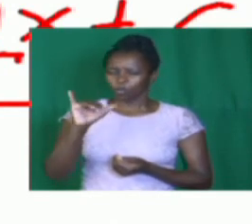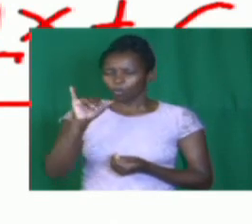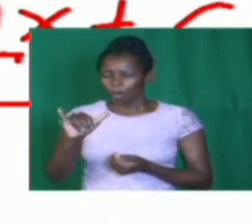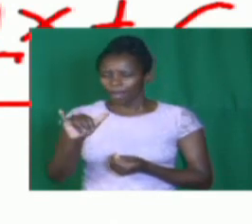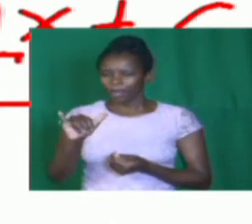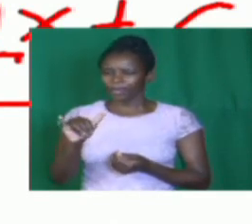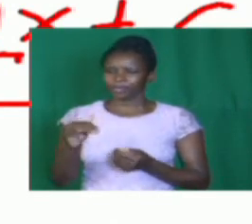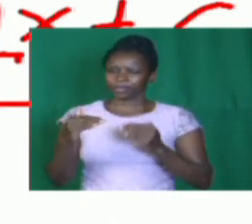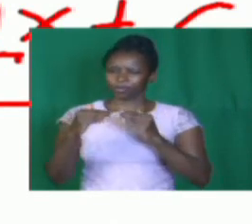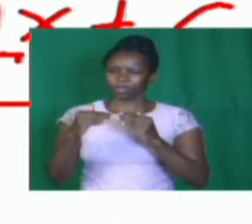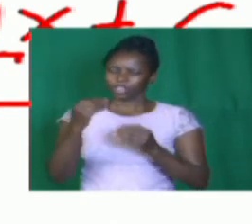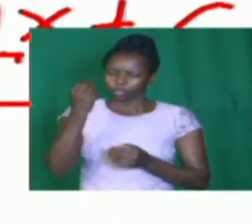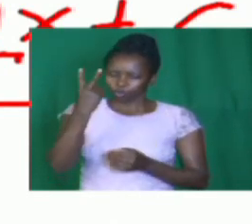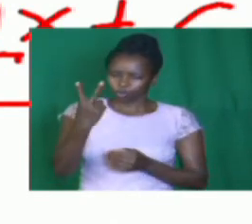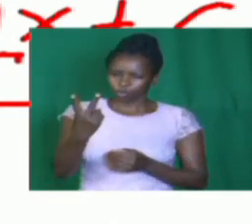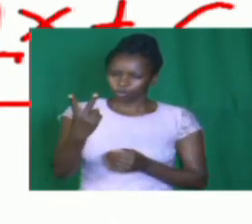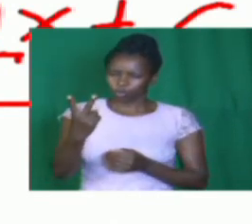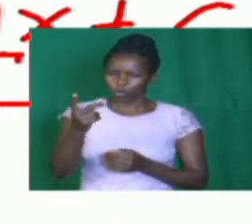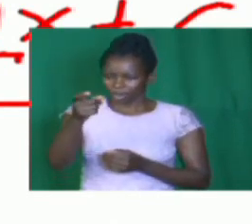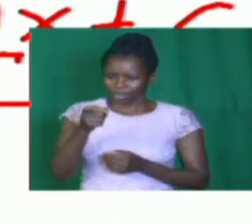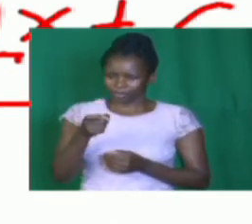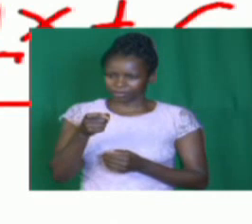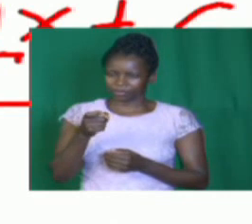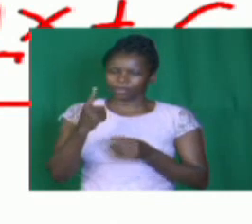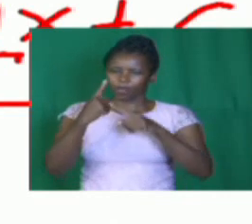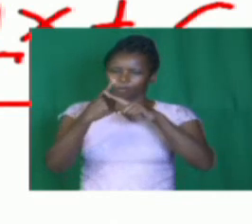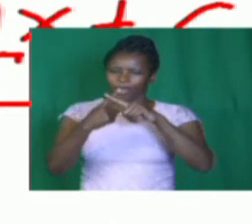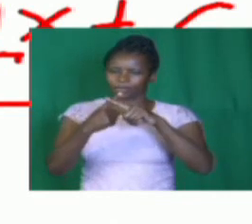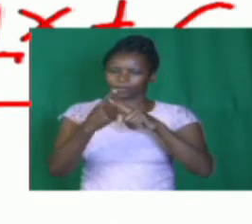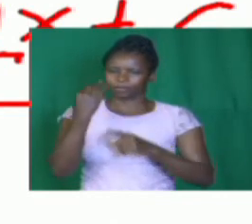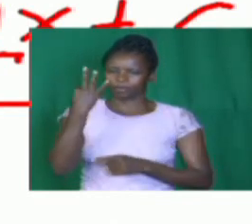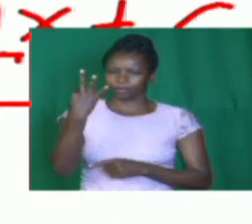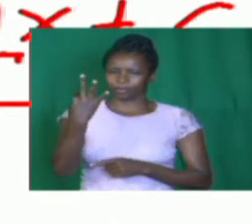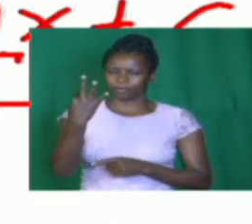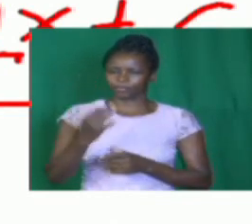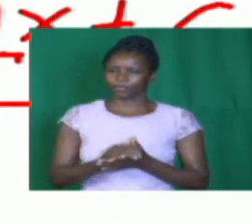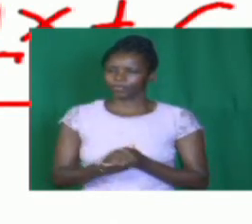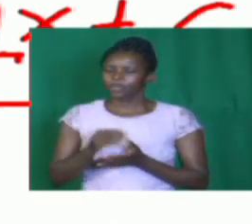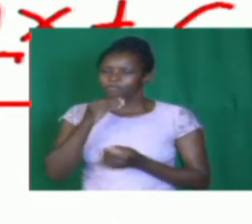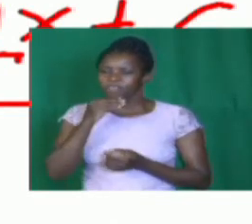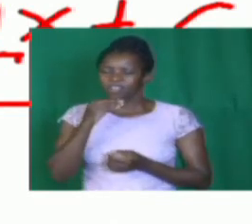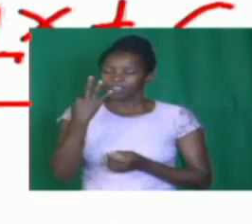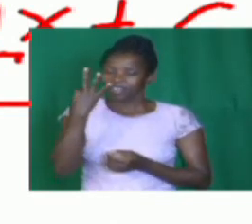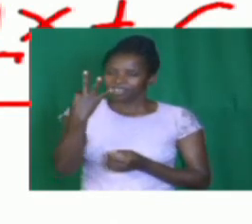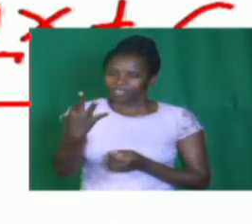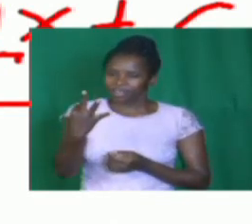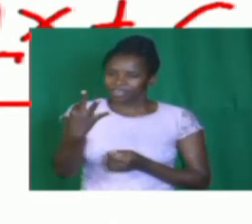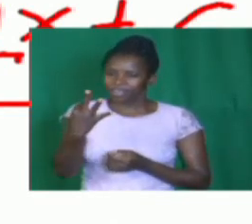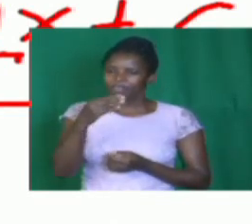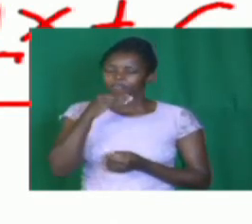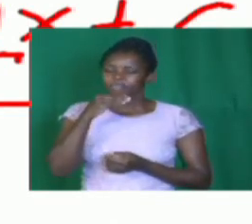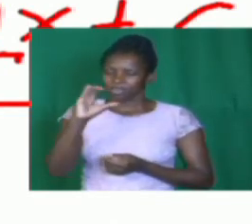y is equal to 2x plus 3. So the 3 represents the